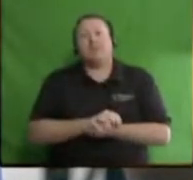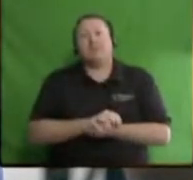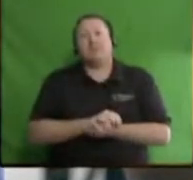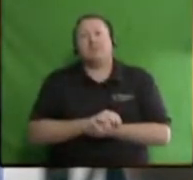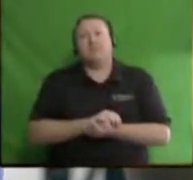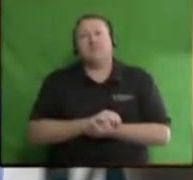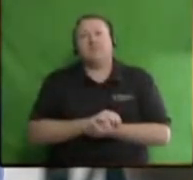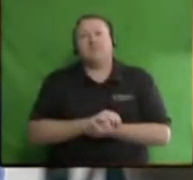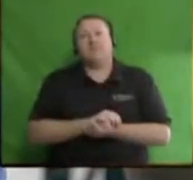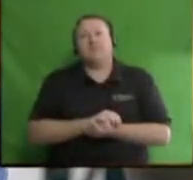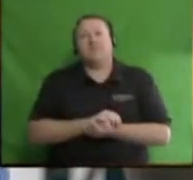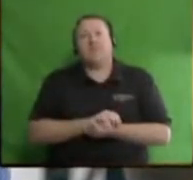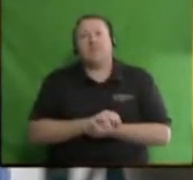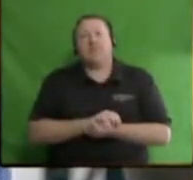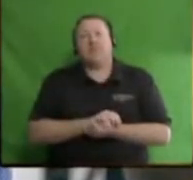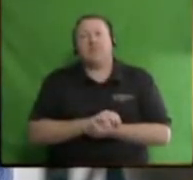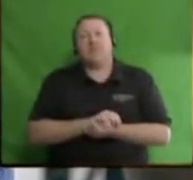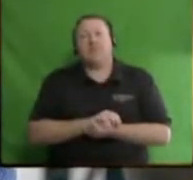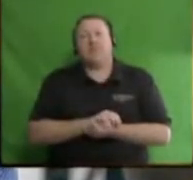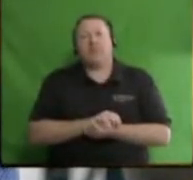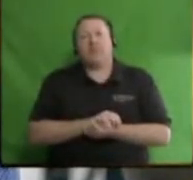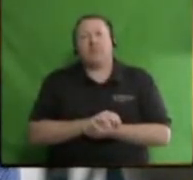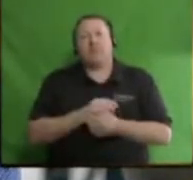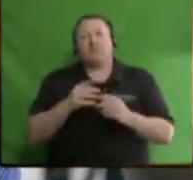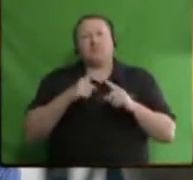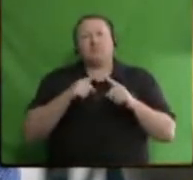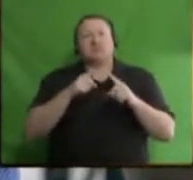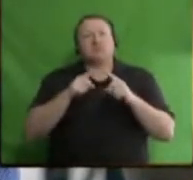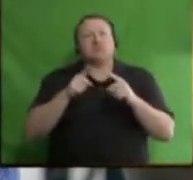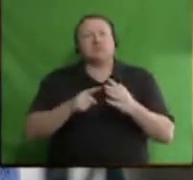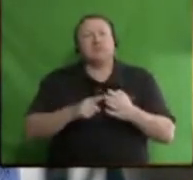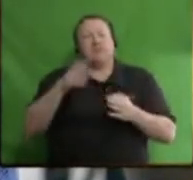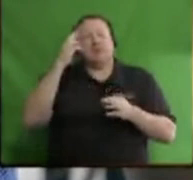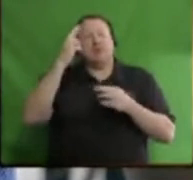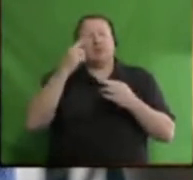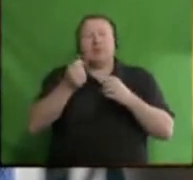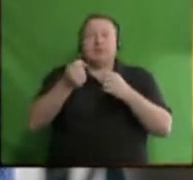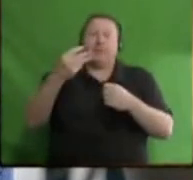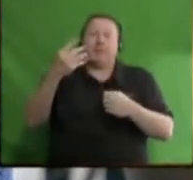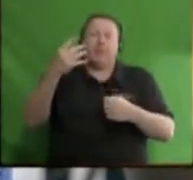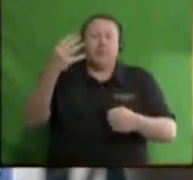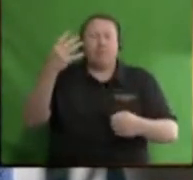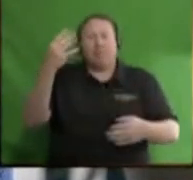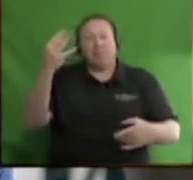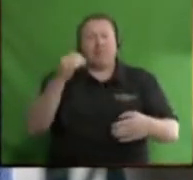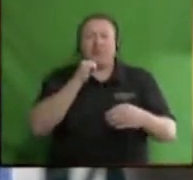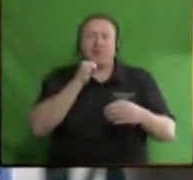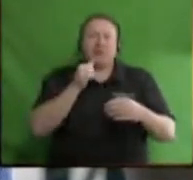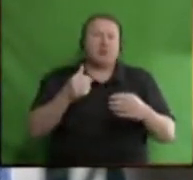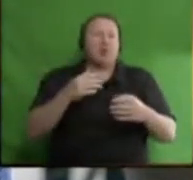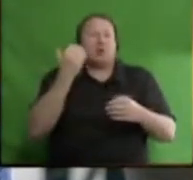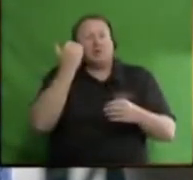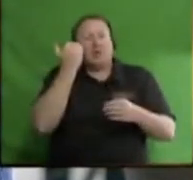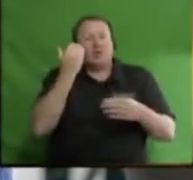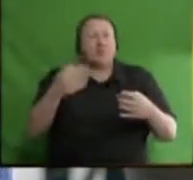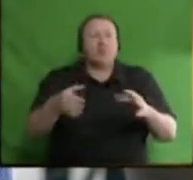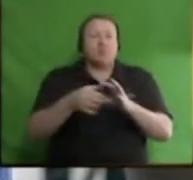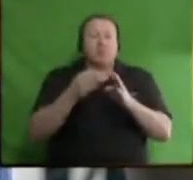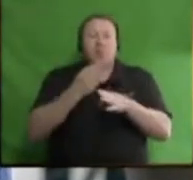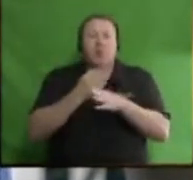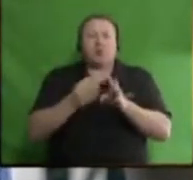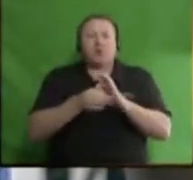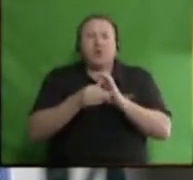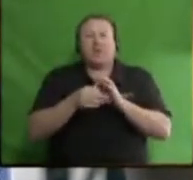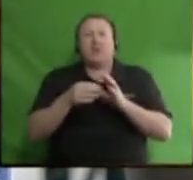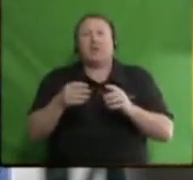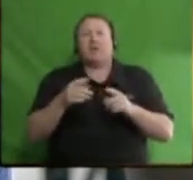informal employment sector, ineffective cooperation and collaboration between South African departments of state and national strategic level,